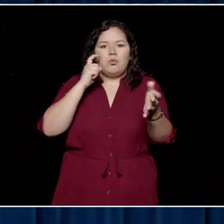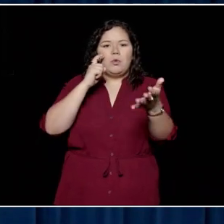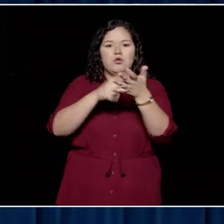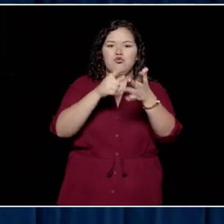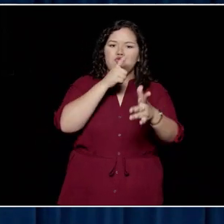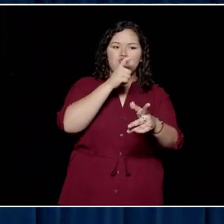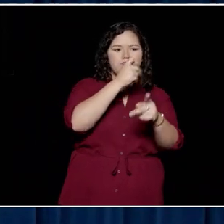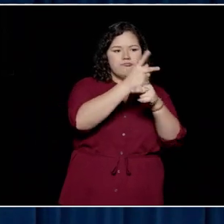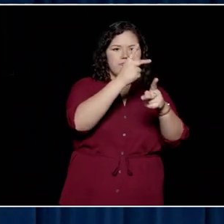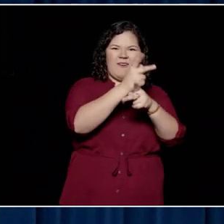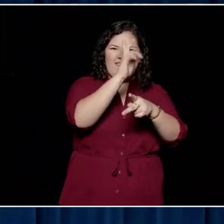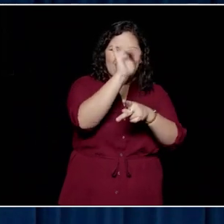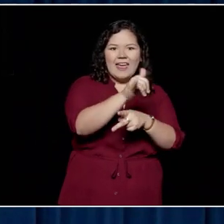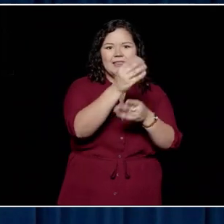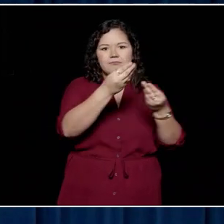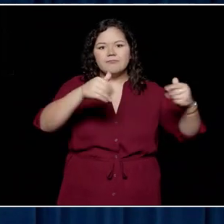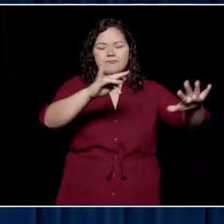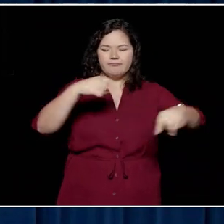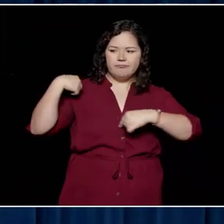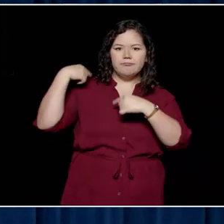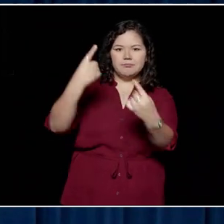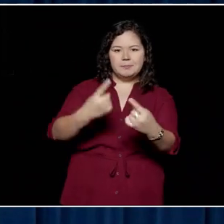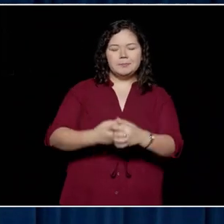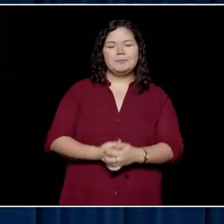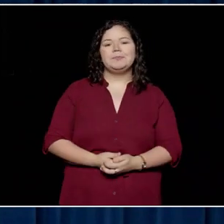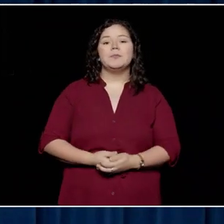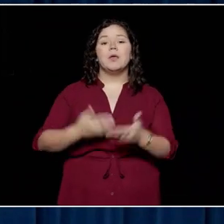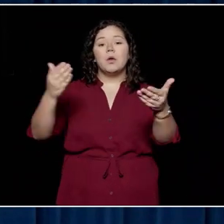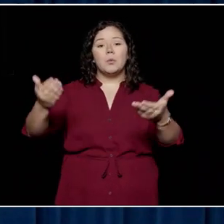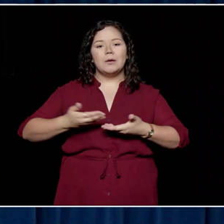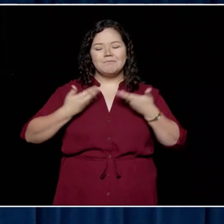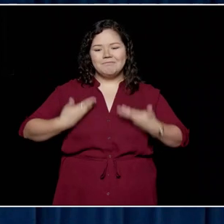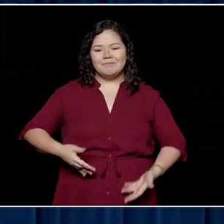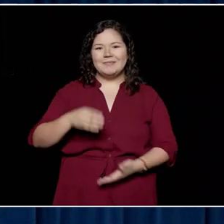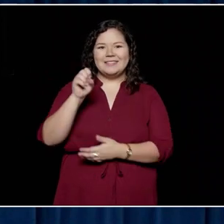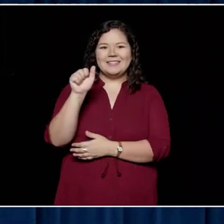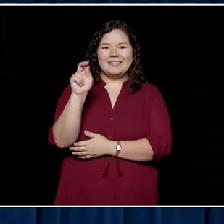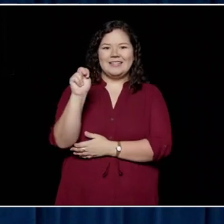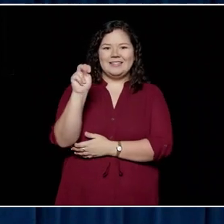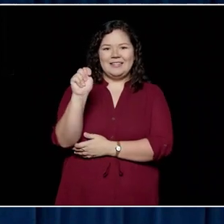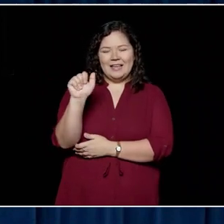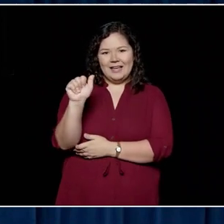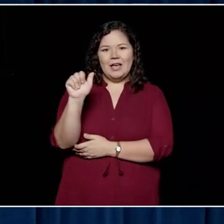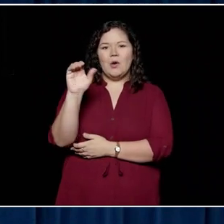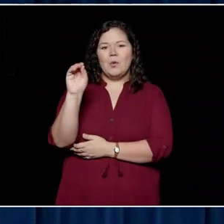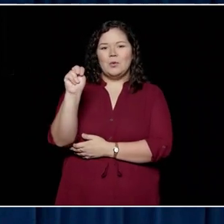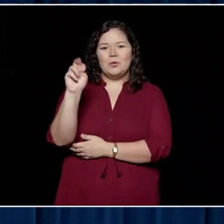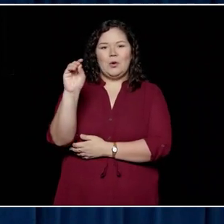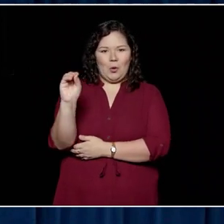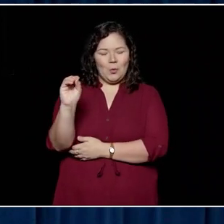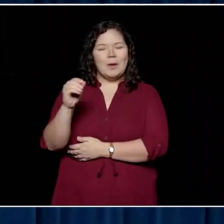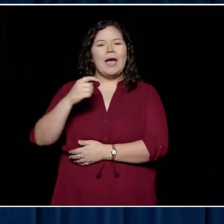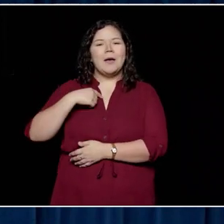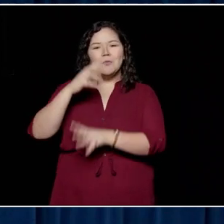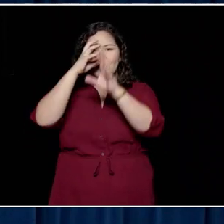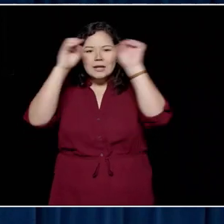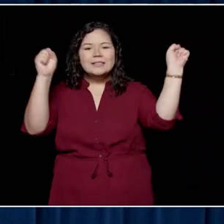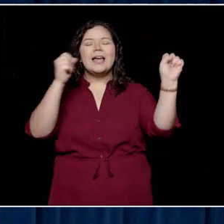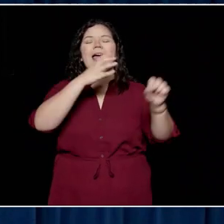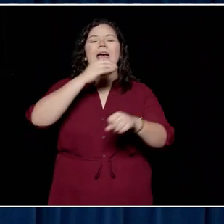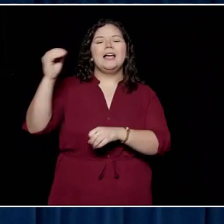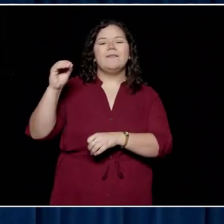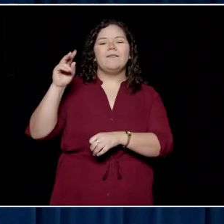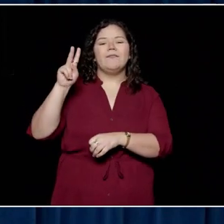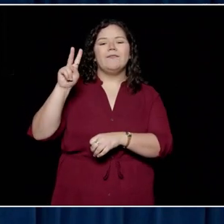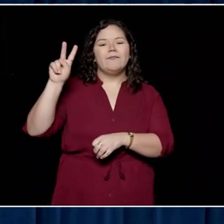of those lands. Welcome. My name is Santa Ono, and I am the President and Vice Chancellor of the University of British